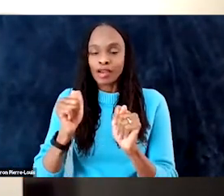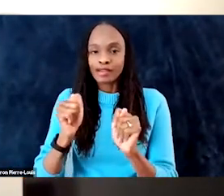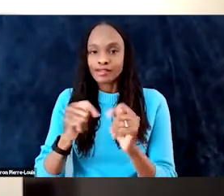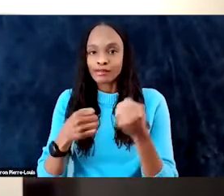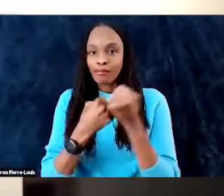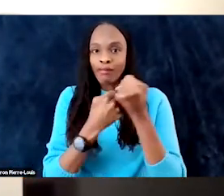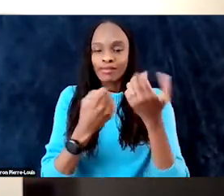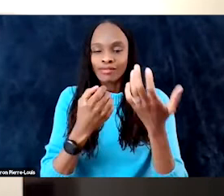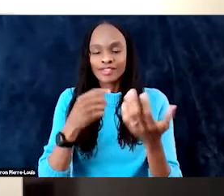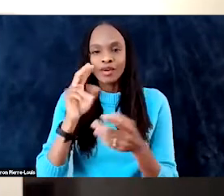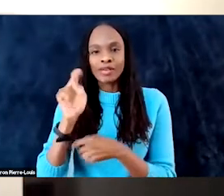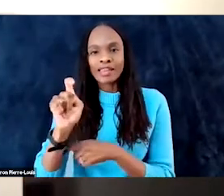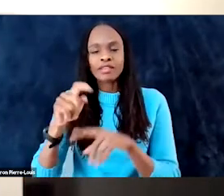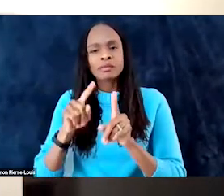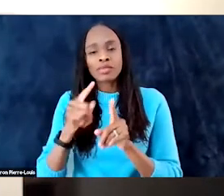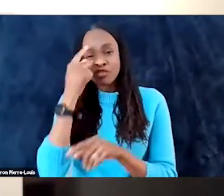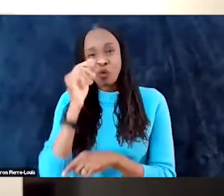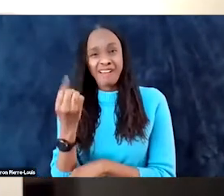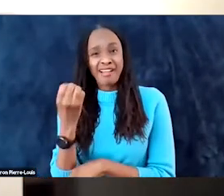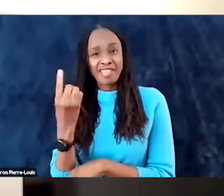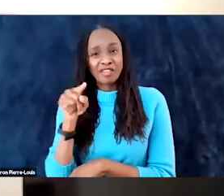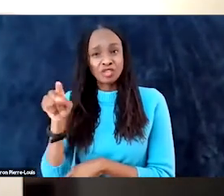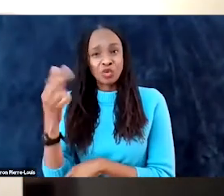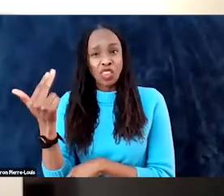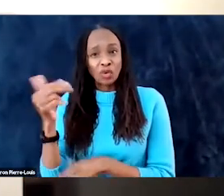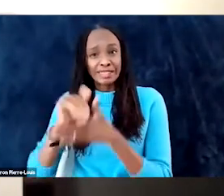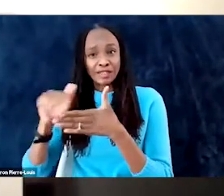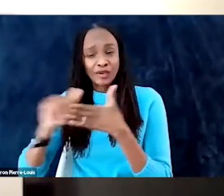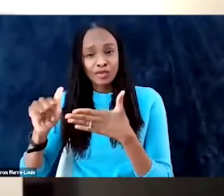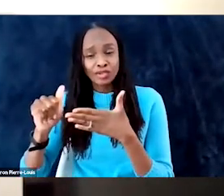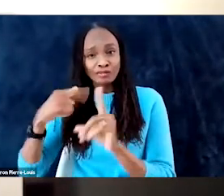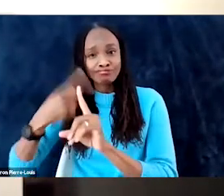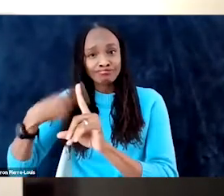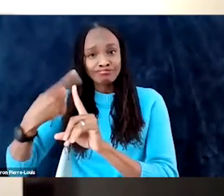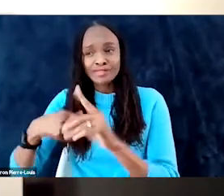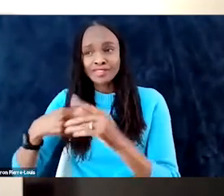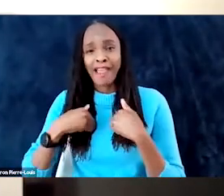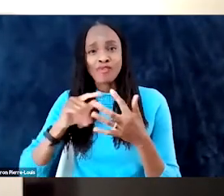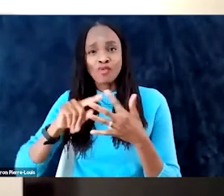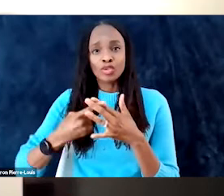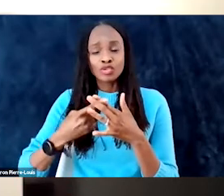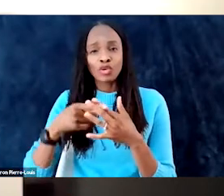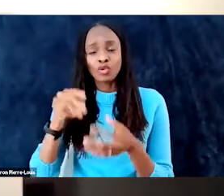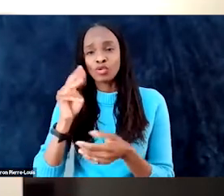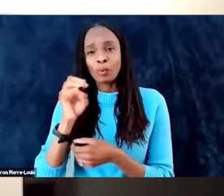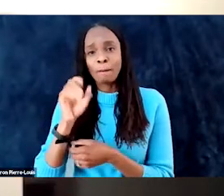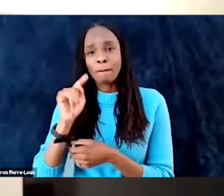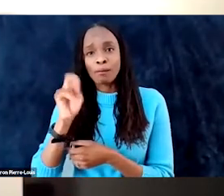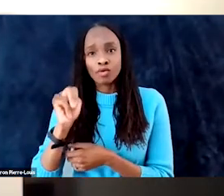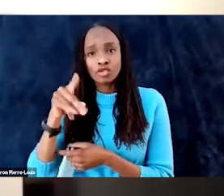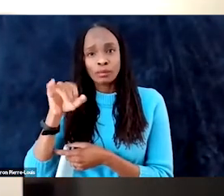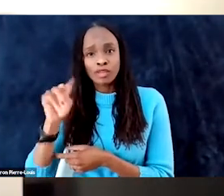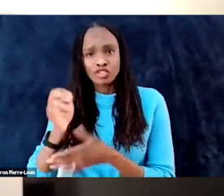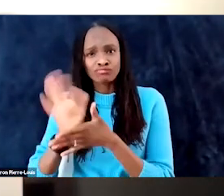$11 to $13 a month to be getting original motion picture quality, hundreds of old